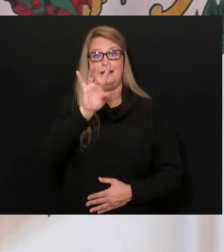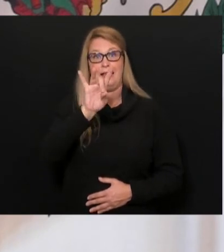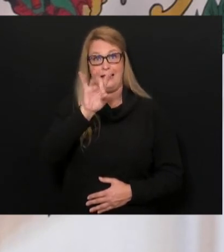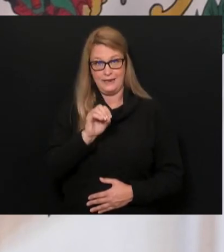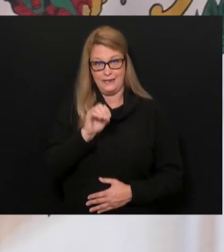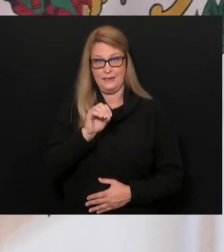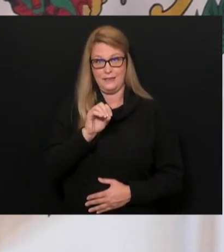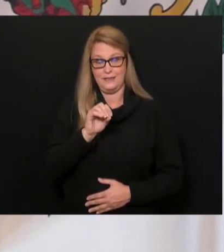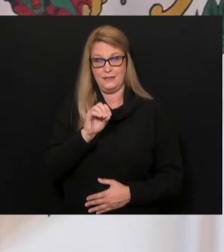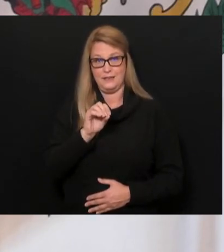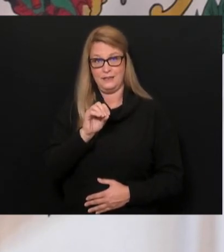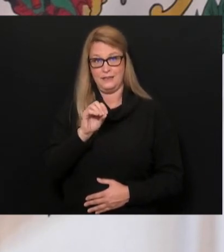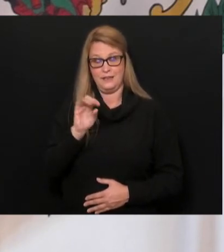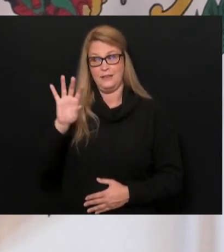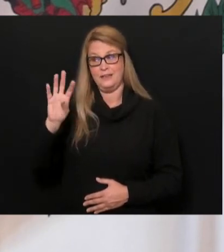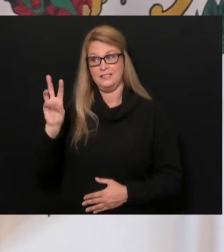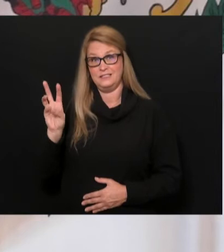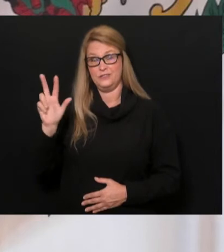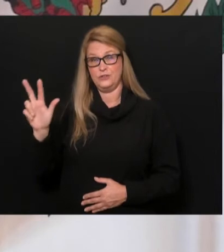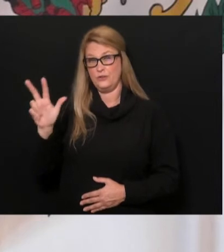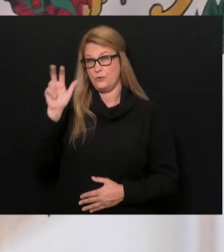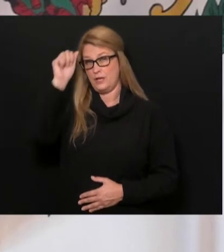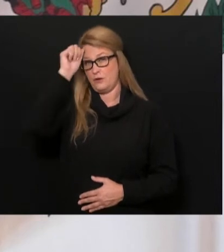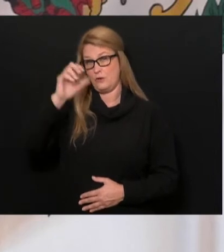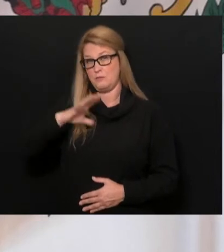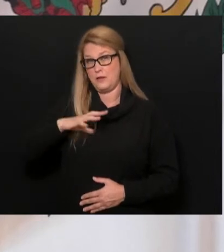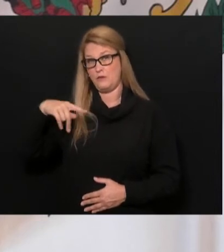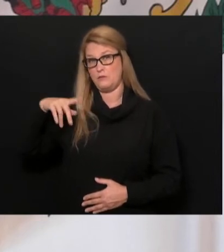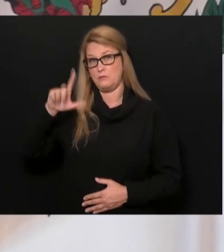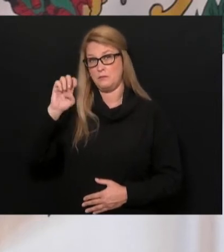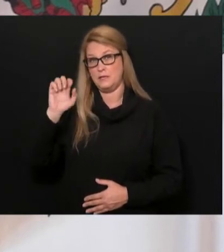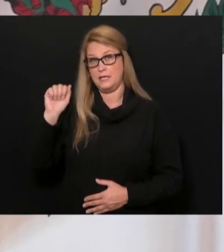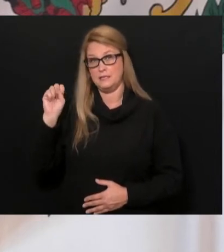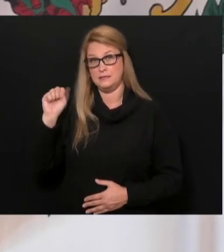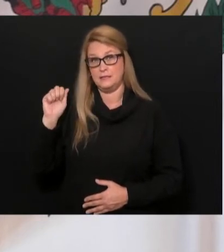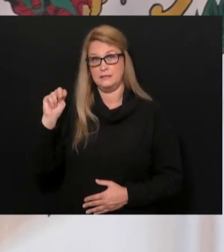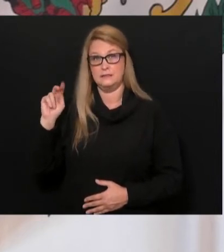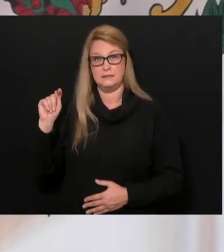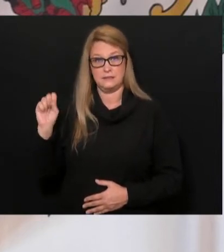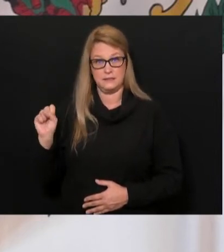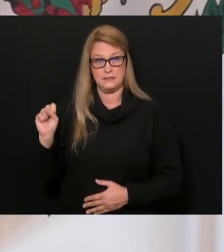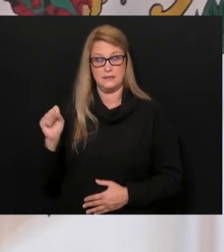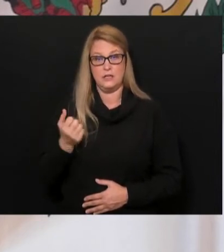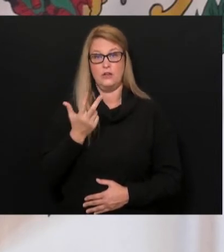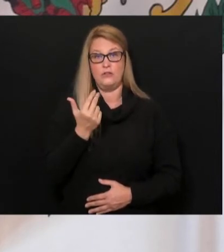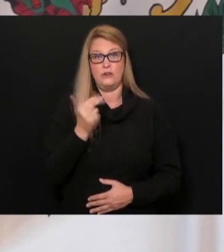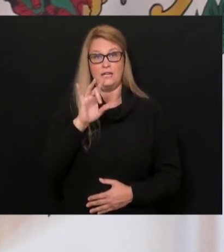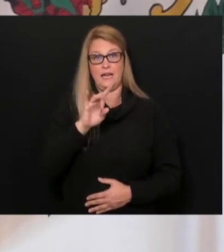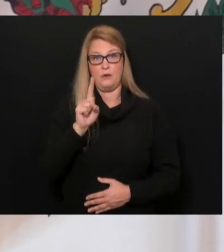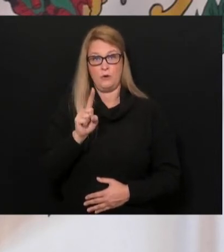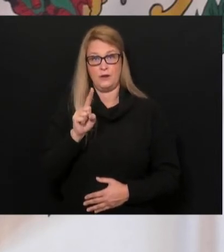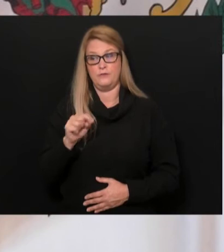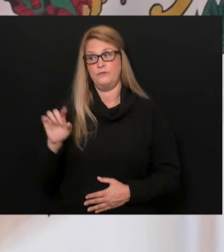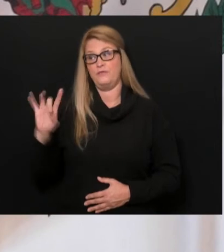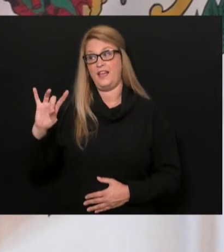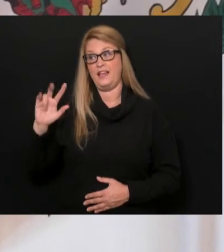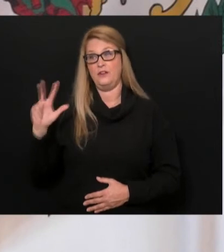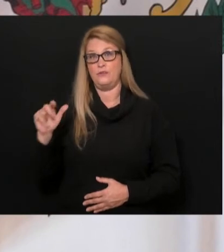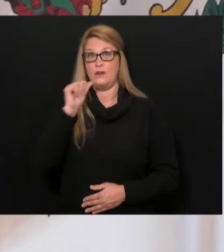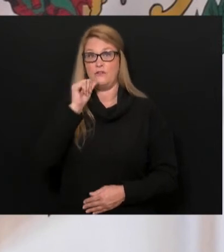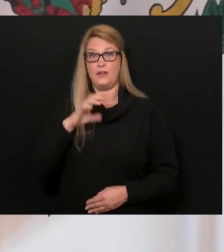death is a 63-year-old male from Pleasants County. Our 1,381st death is an